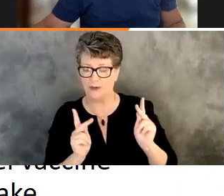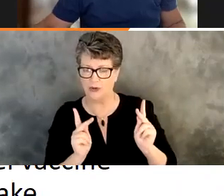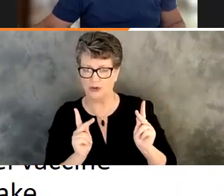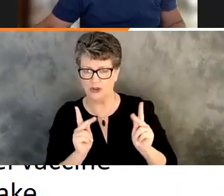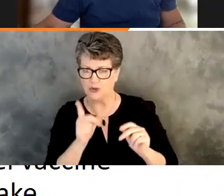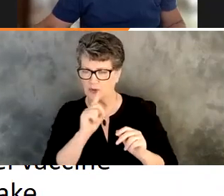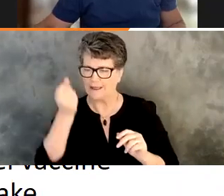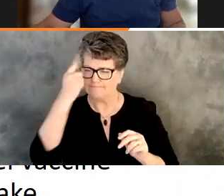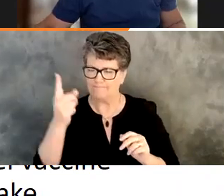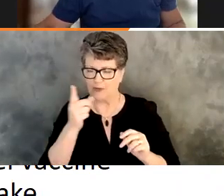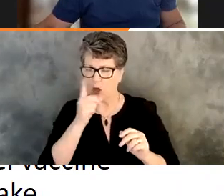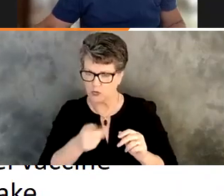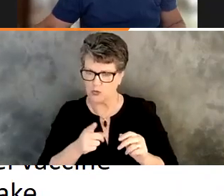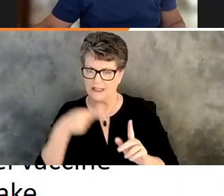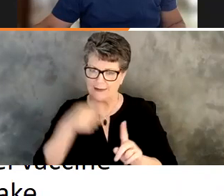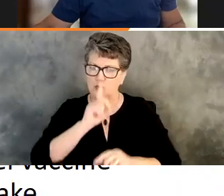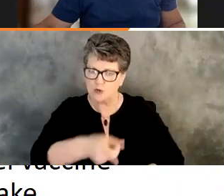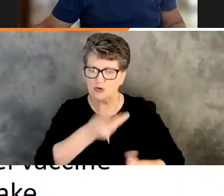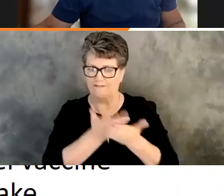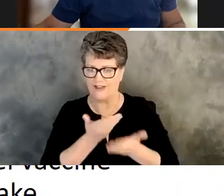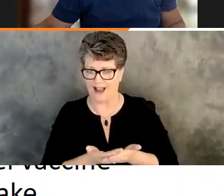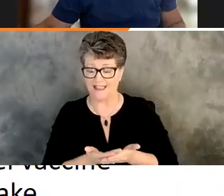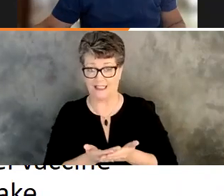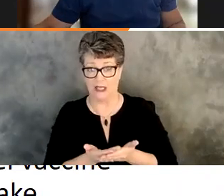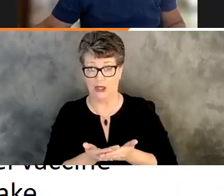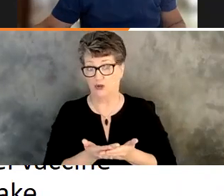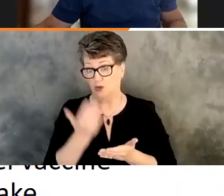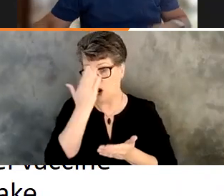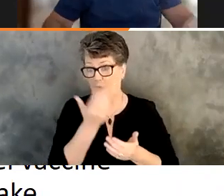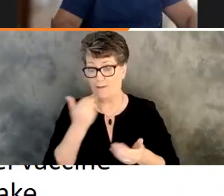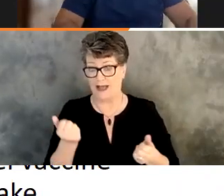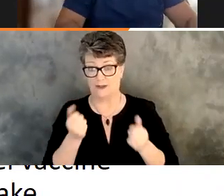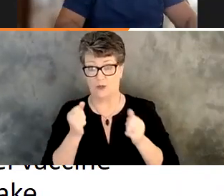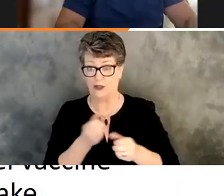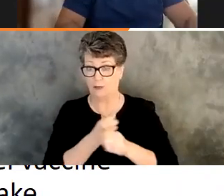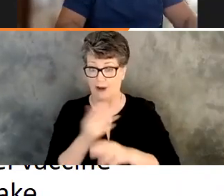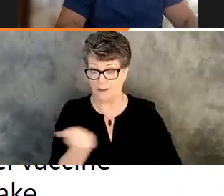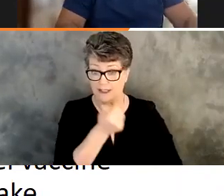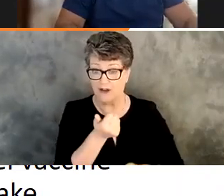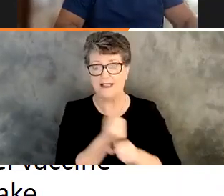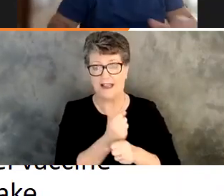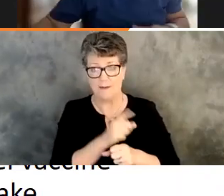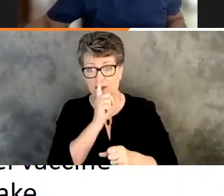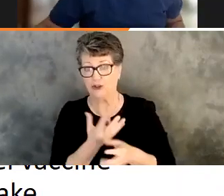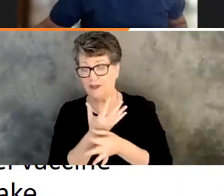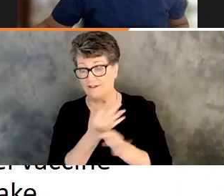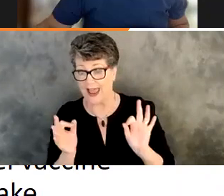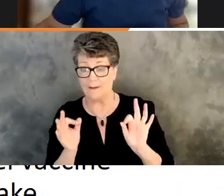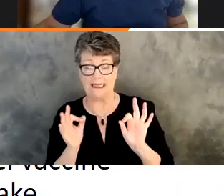hardcore facts to understand the best ways to prepare themselves and ensure safety among their families and communities.